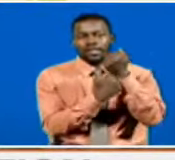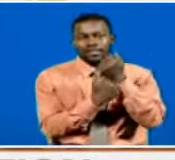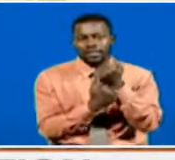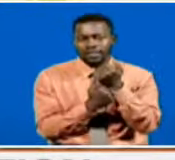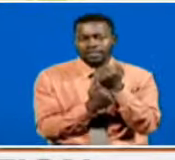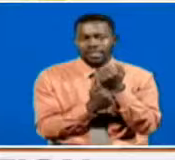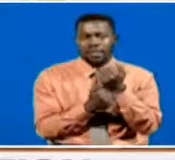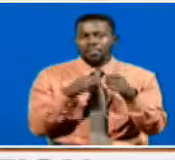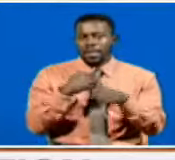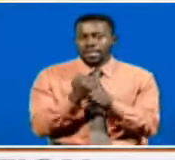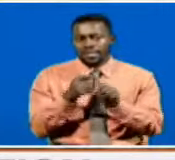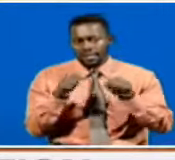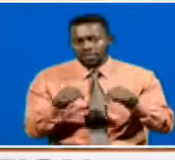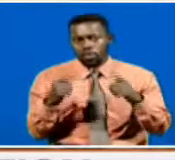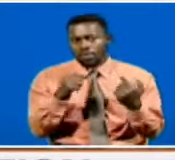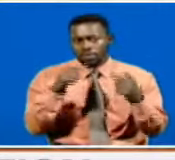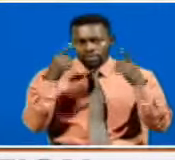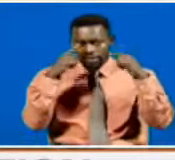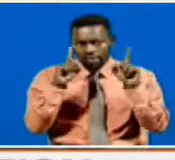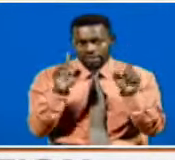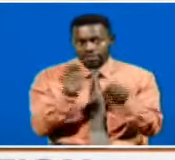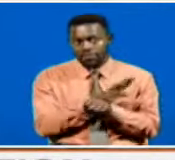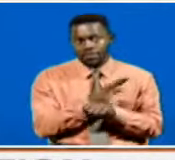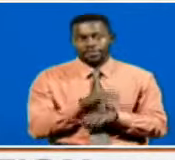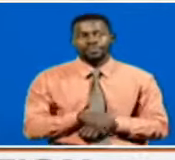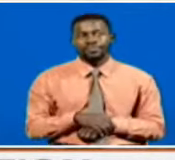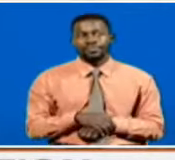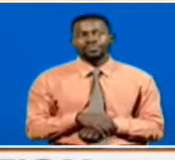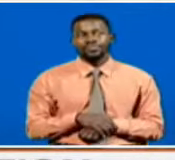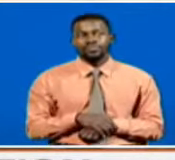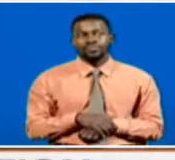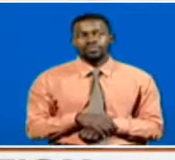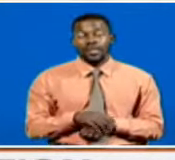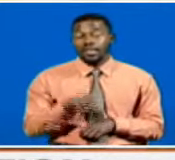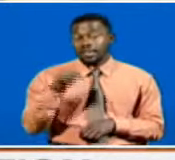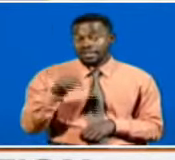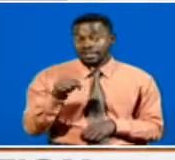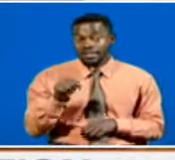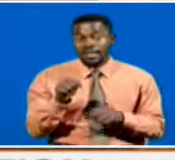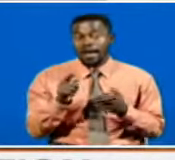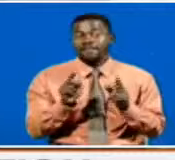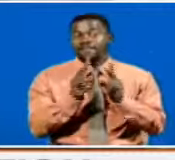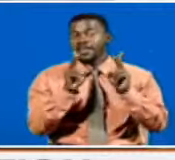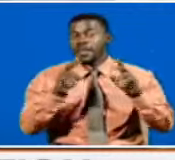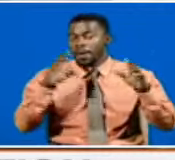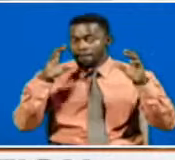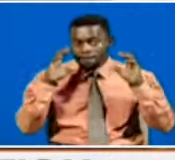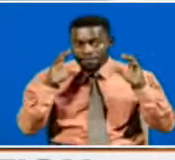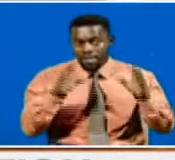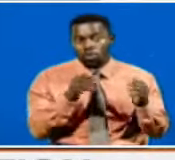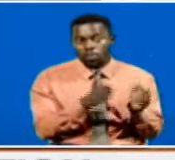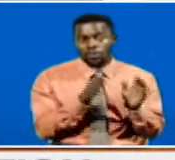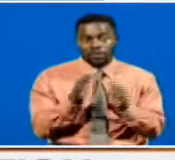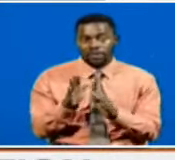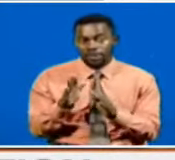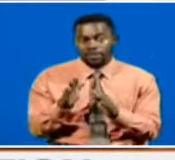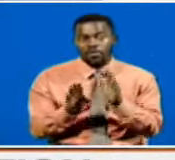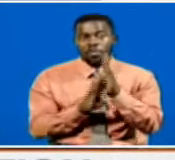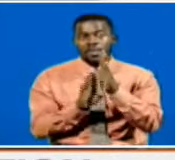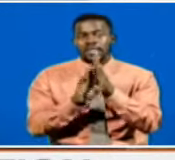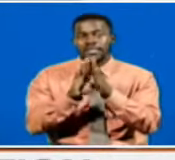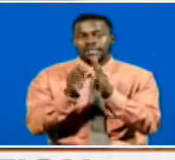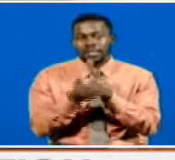competition a success. For us at the WTO, this is one of the key capacity building activities we support, and